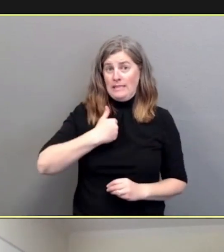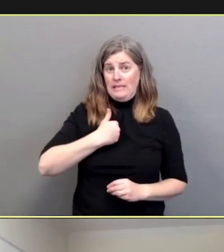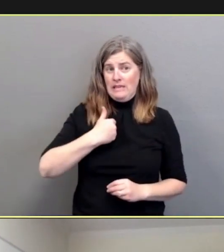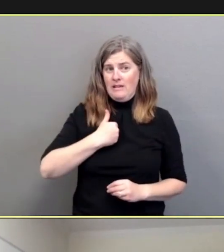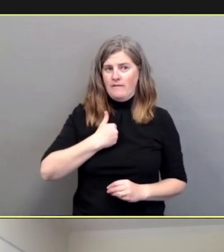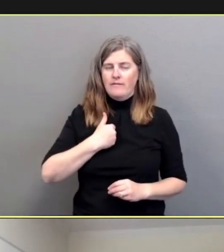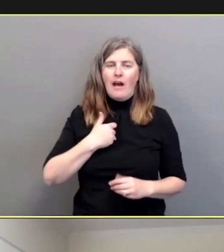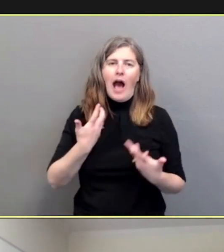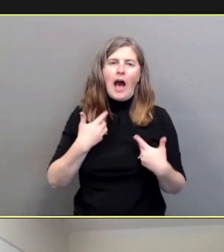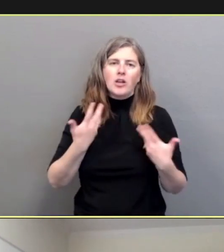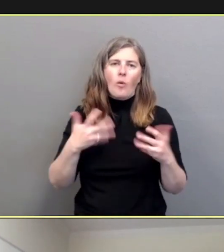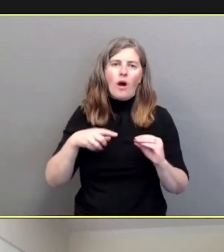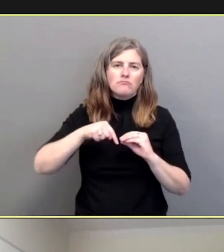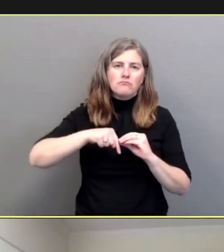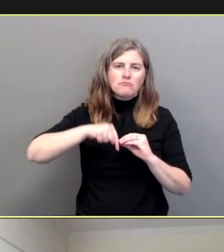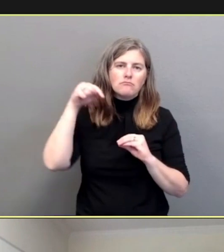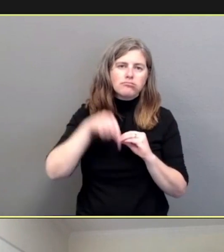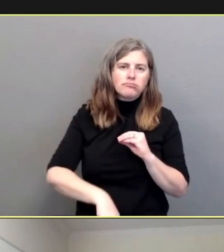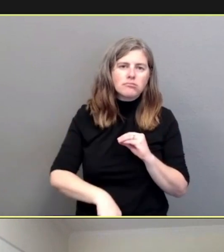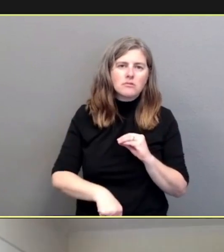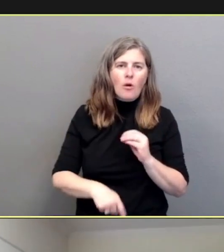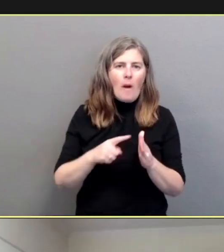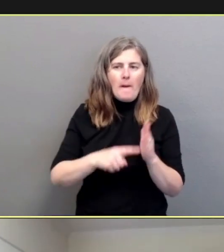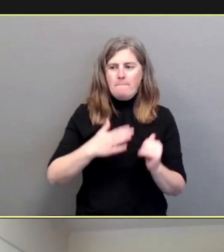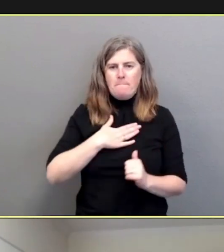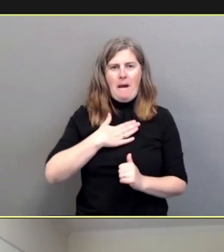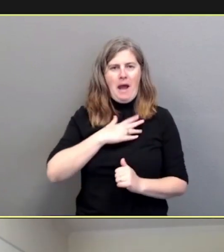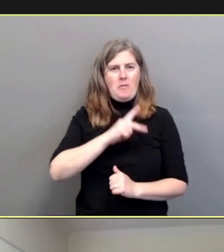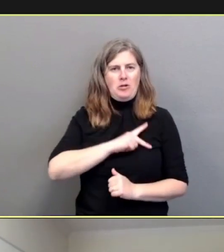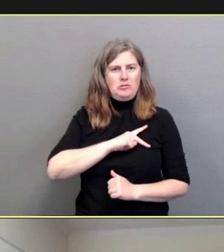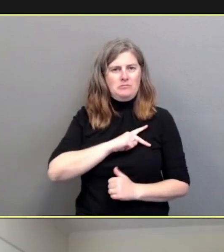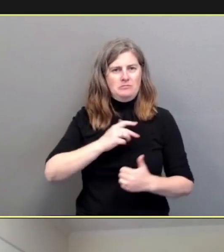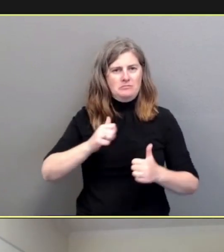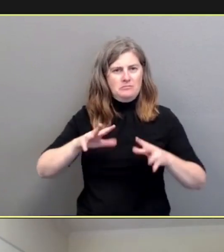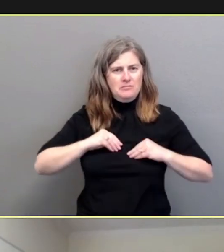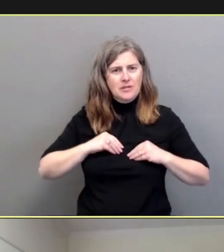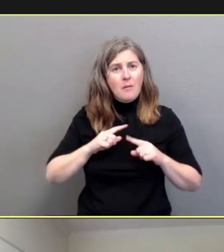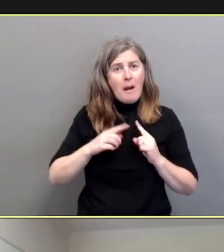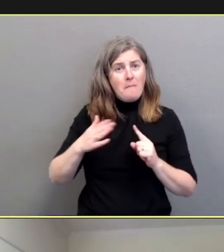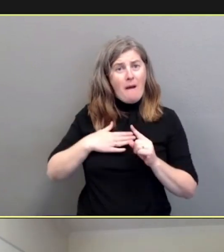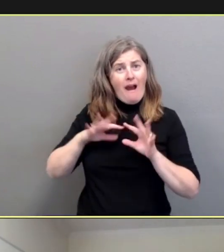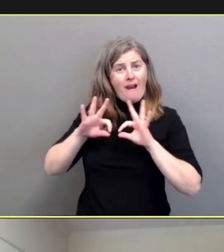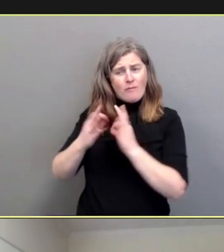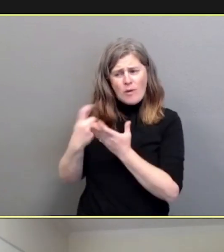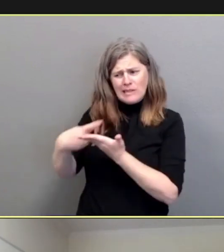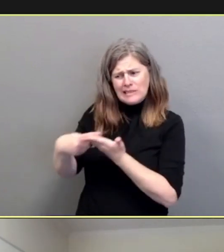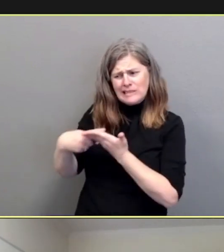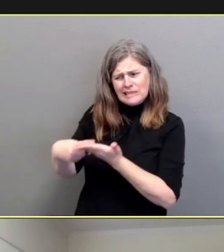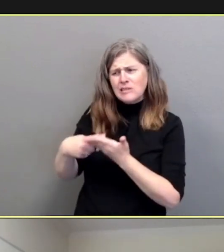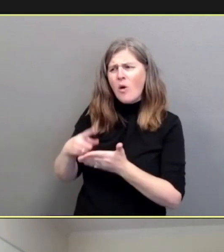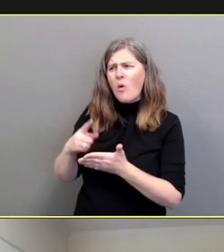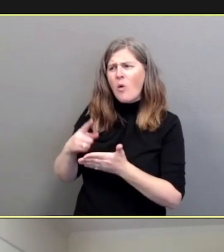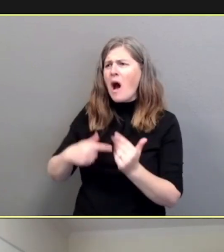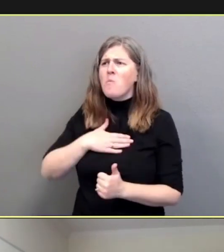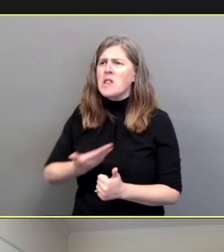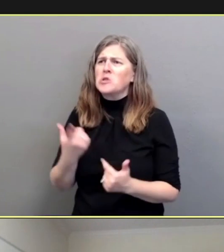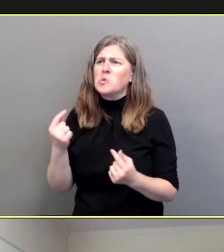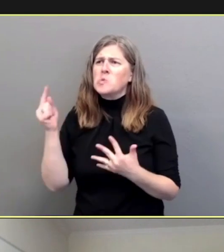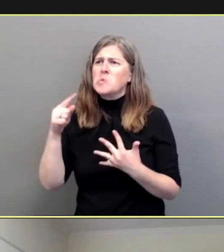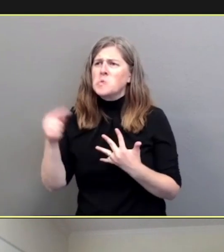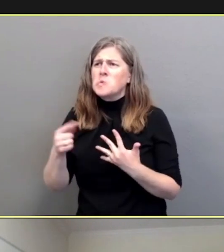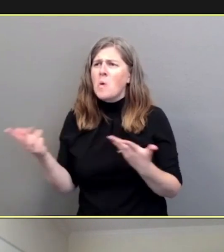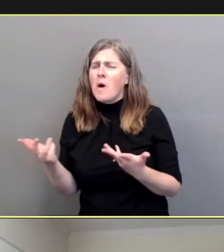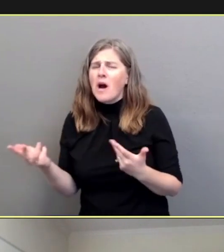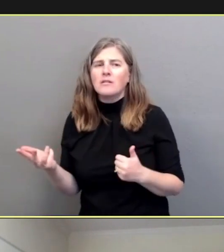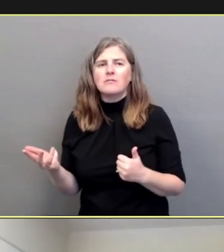into what I think I can live with, but we've been talking about a lot in our family, like what would I be willing to do? I'd like to